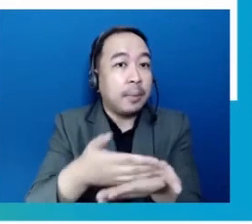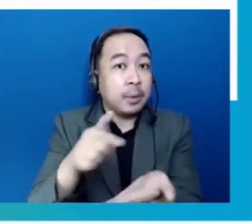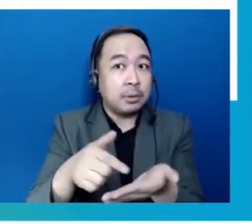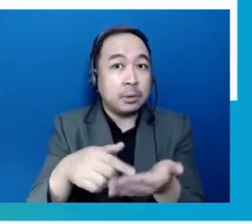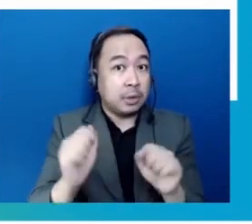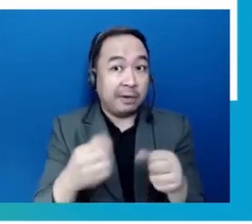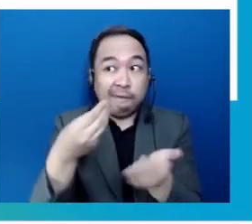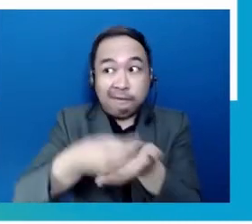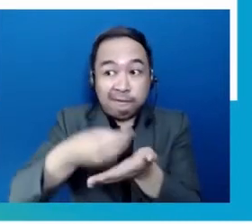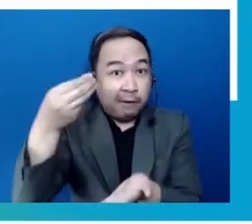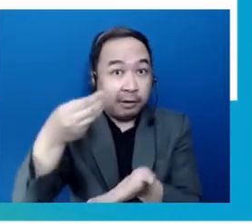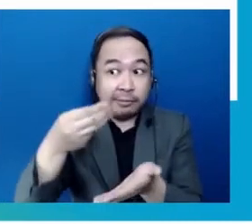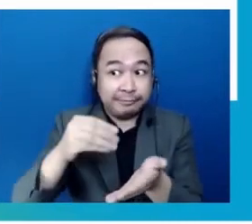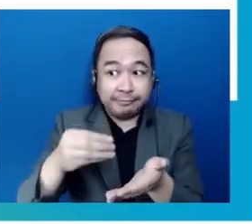funding.